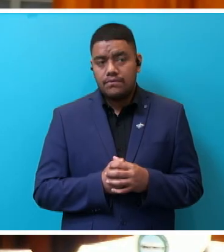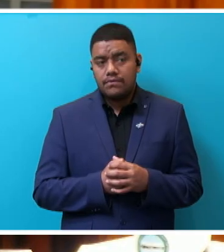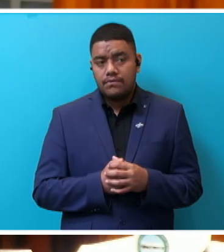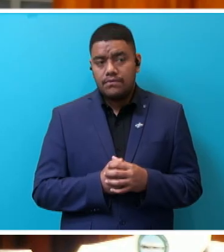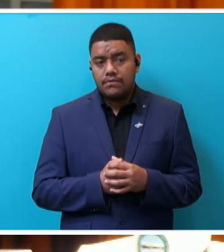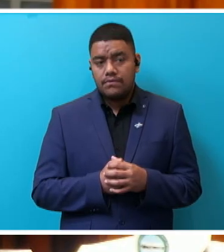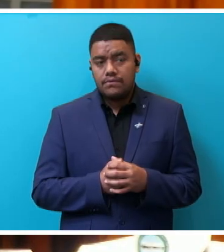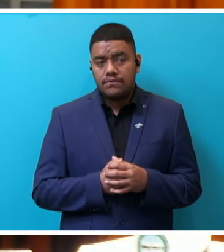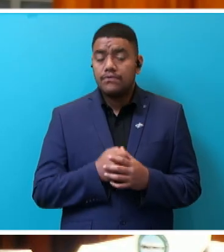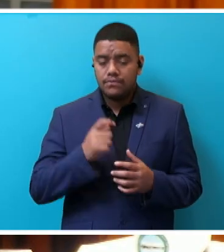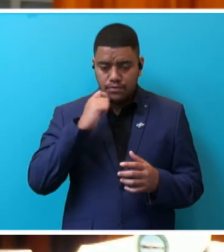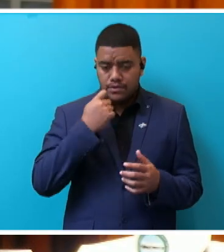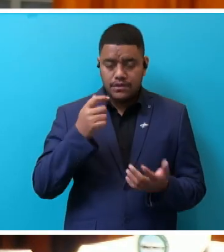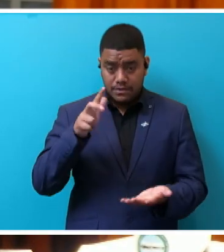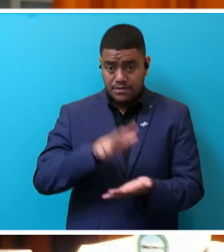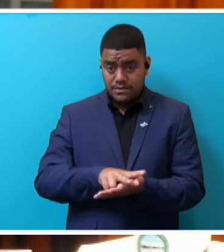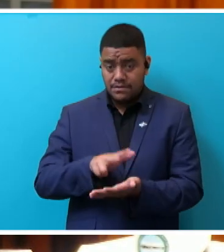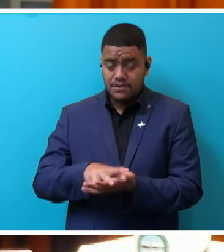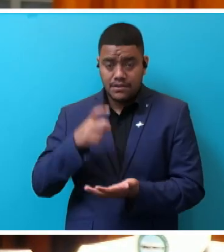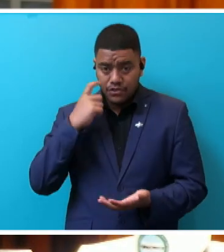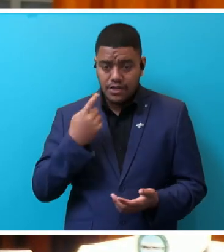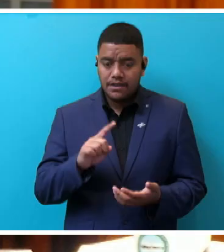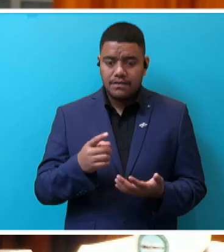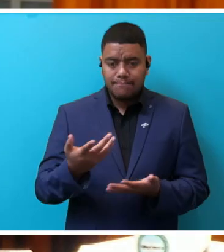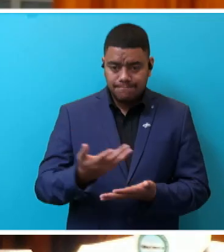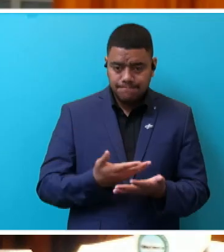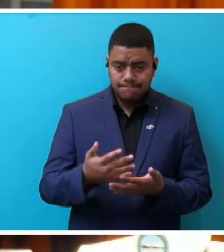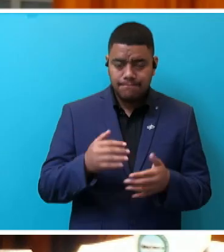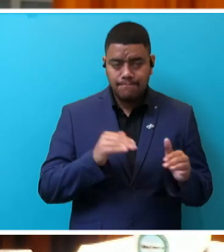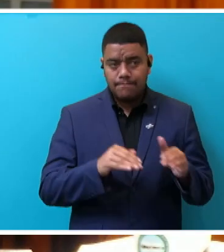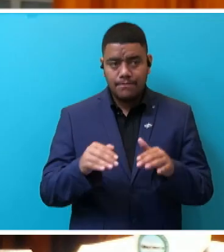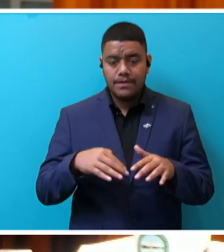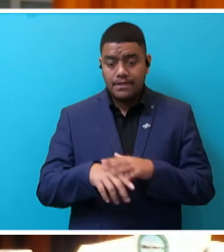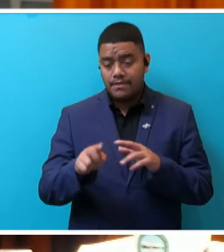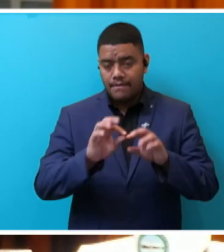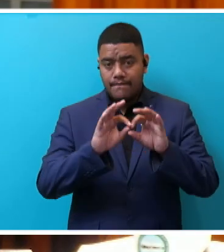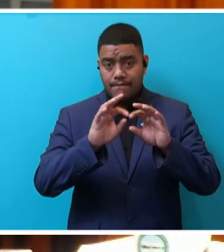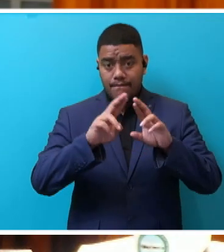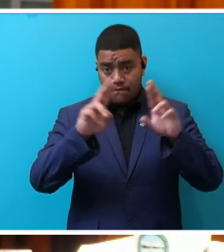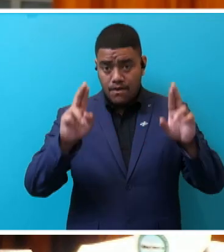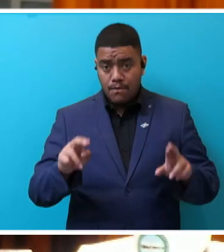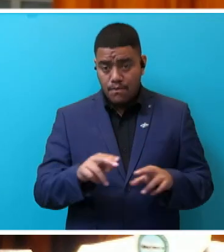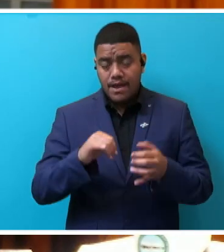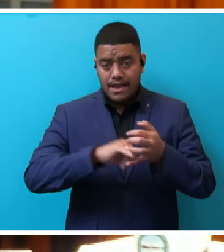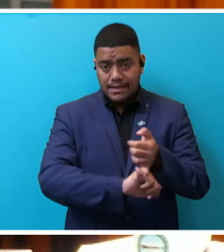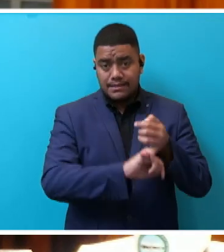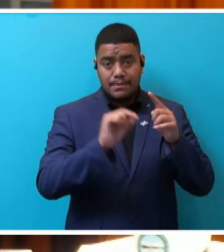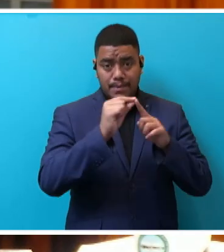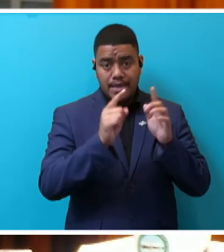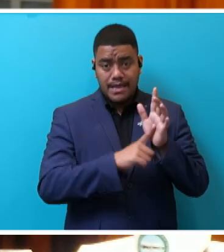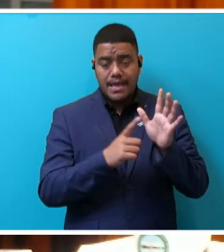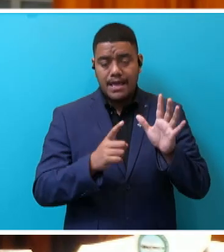that they would sign off on, and the cooperation and participation within the framework of the SPL that has been